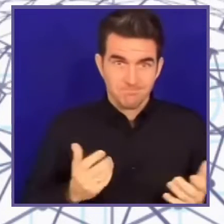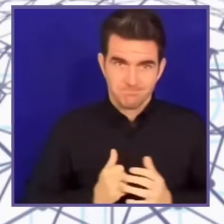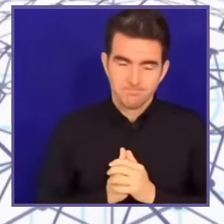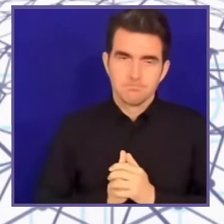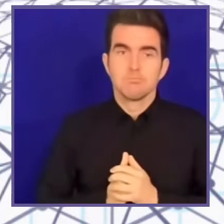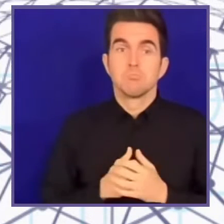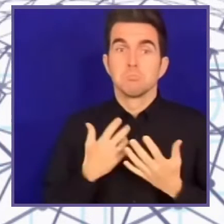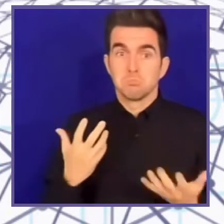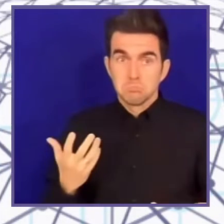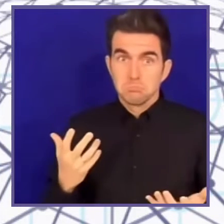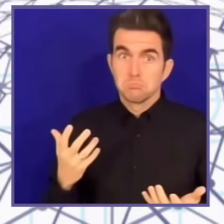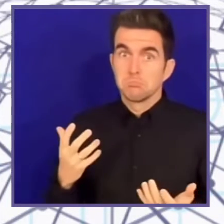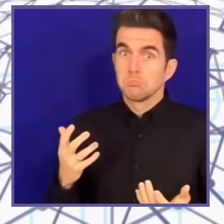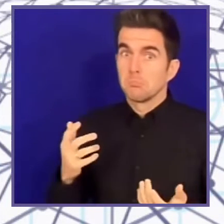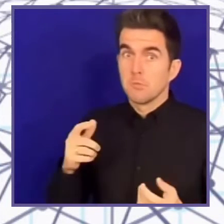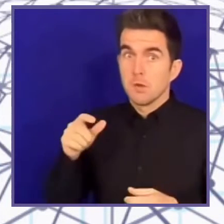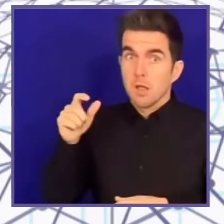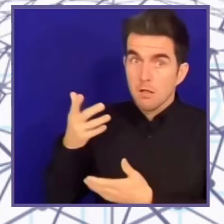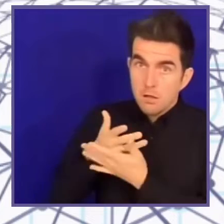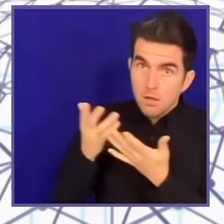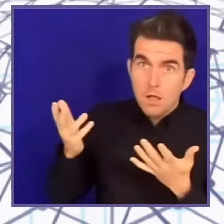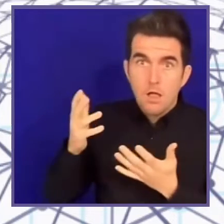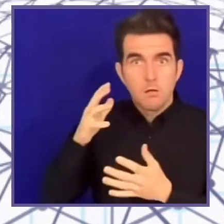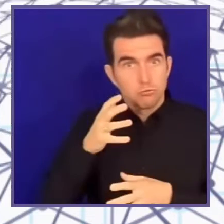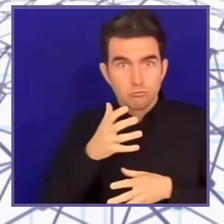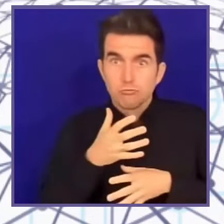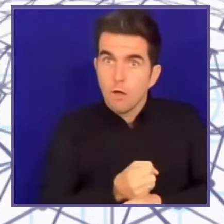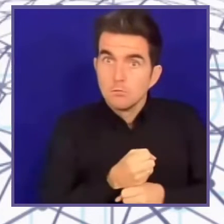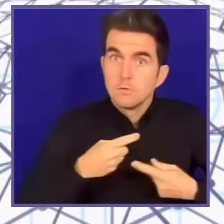just wanted to show you what,